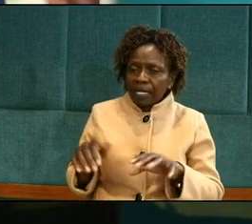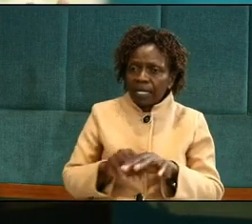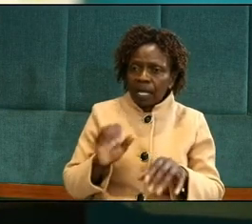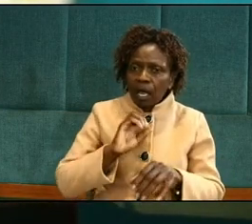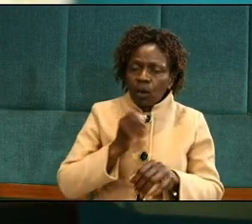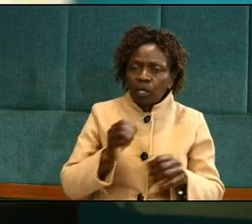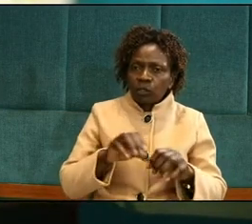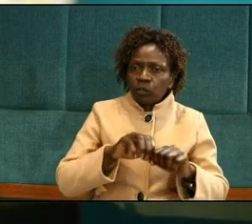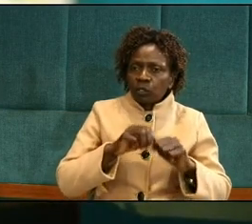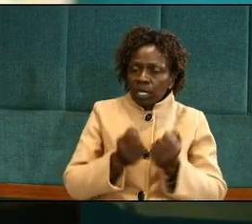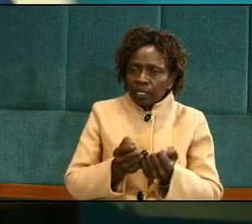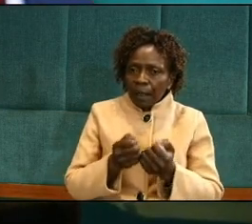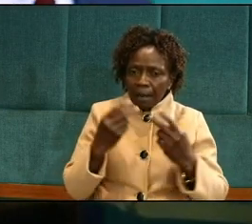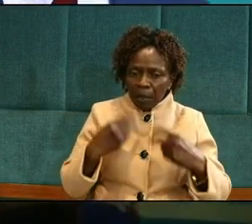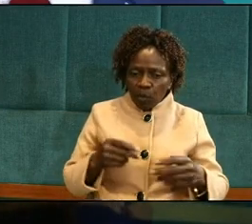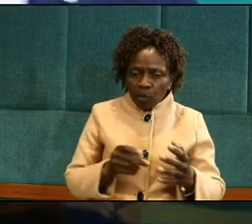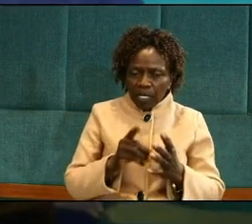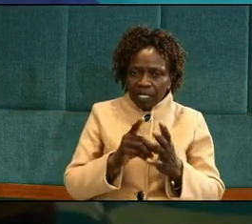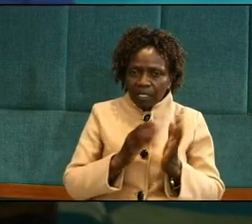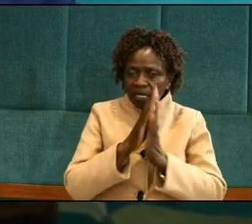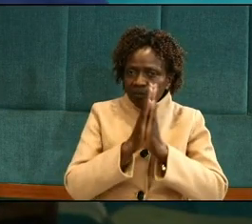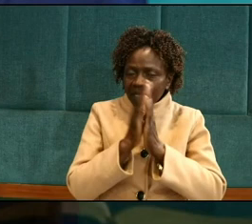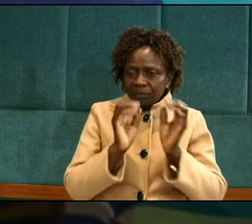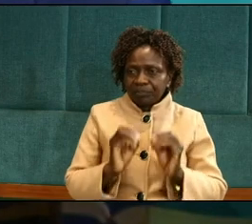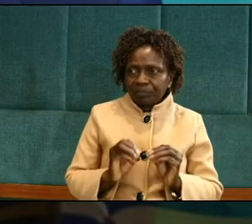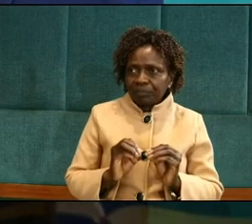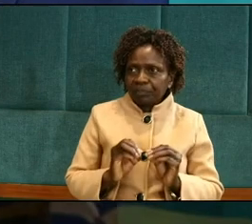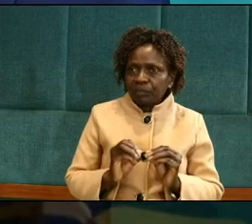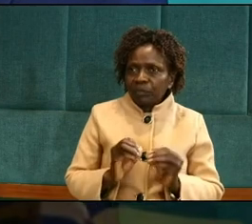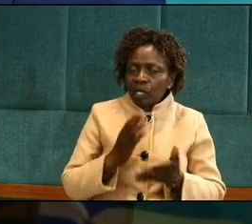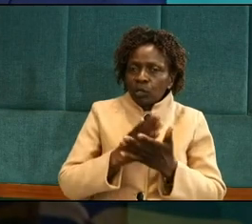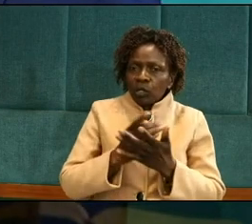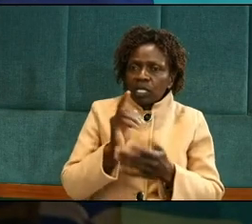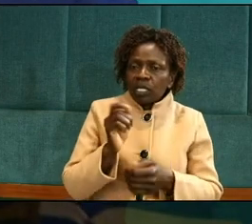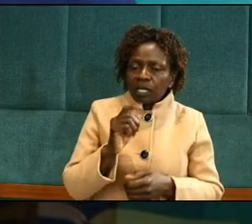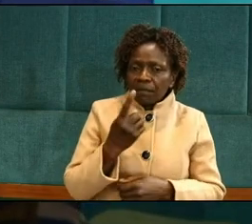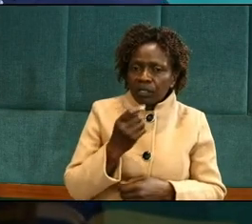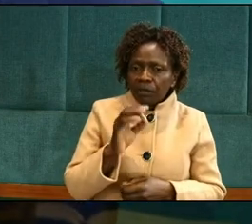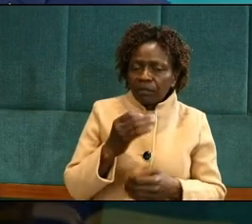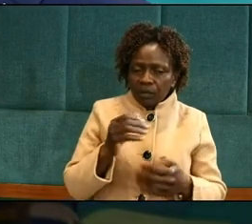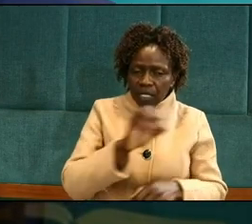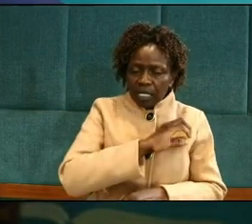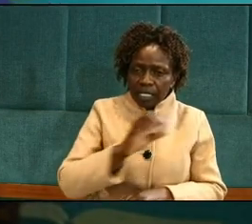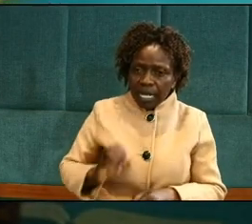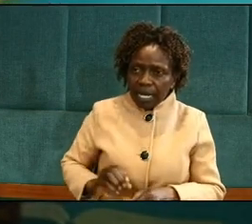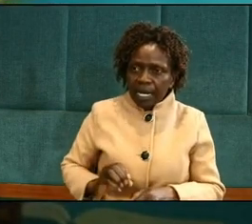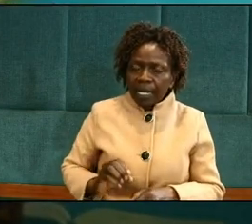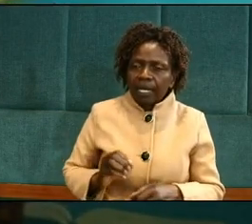society. People we least expect. I mean, in fact, this is a test of Christian